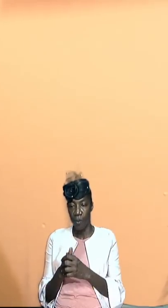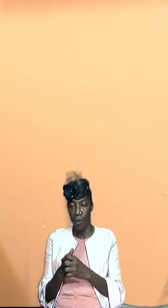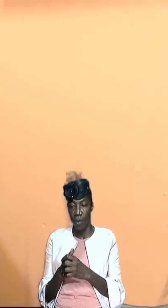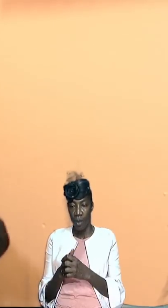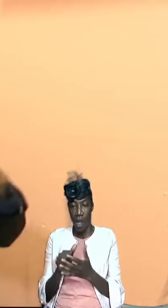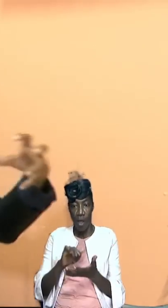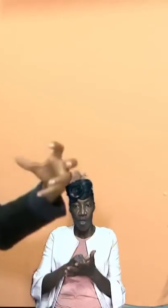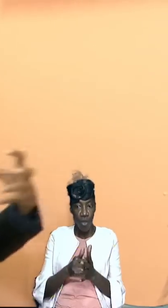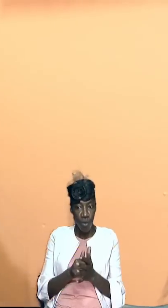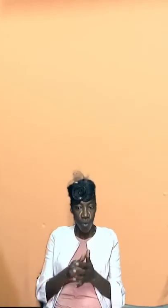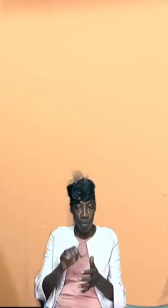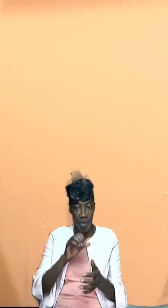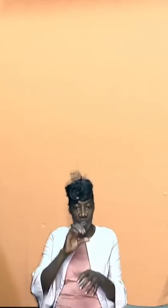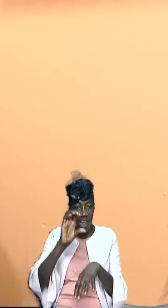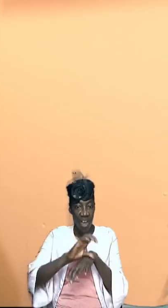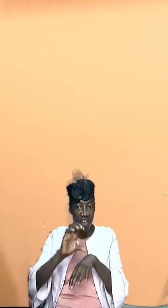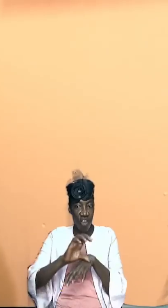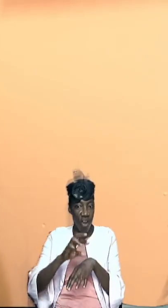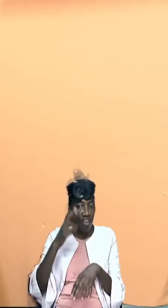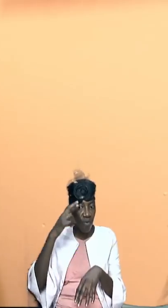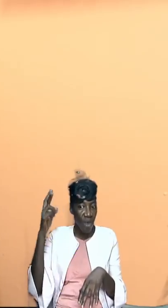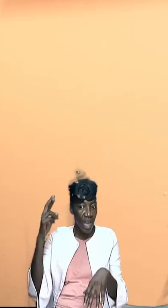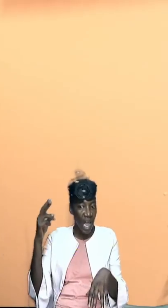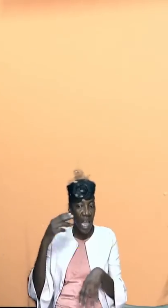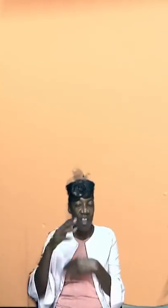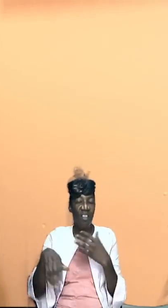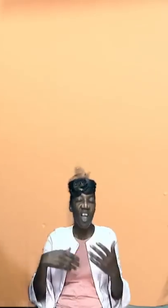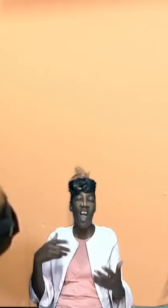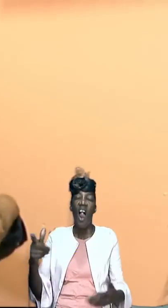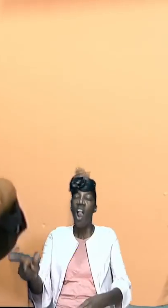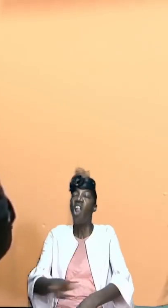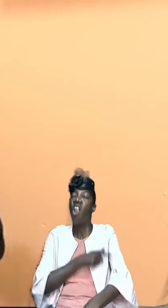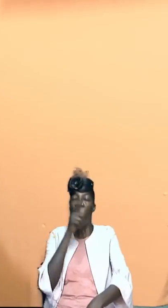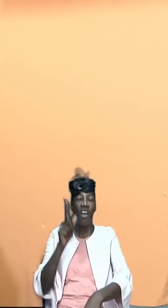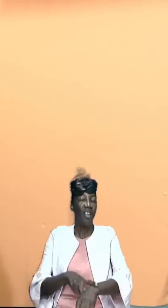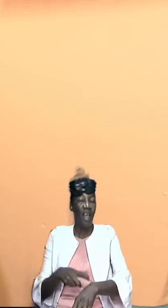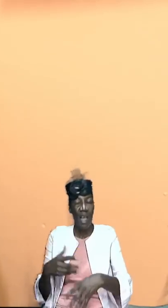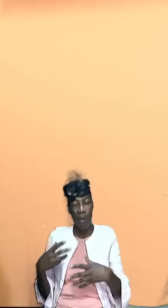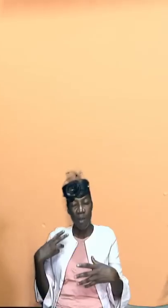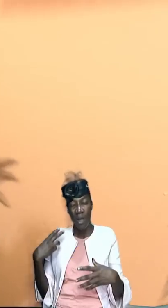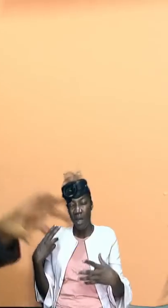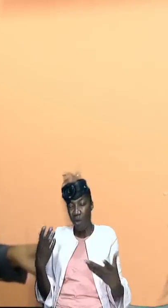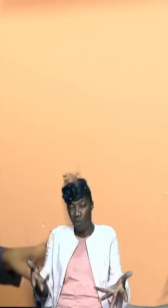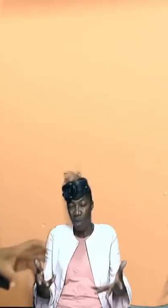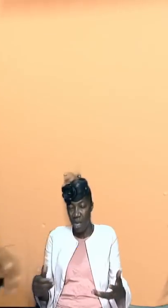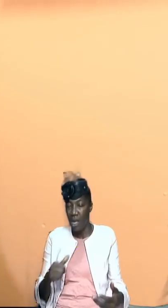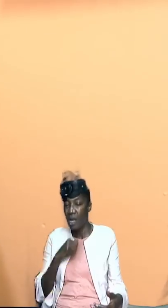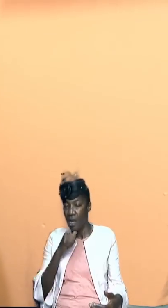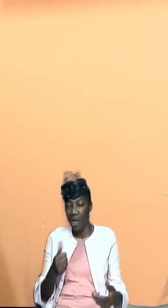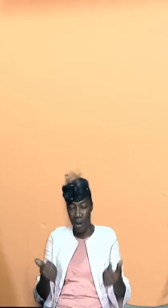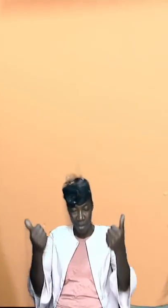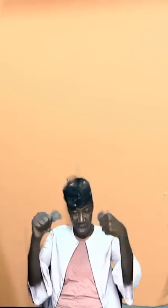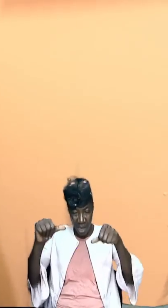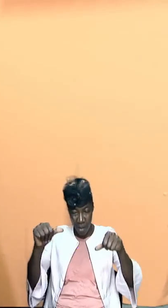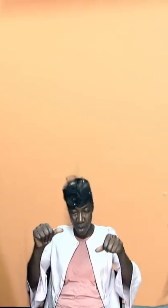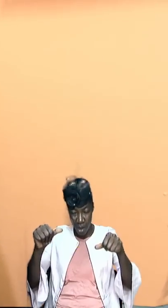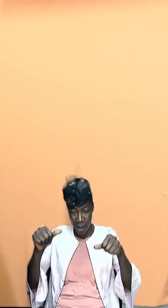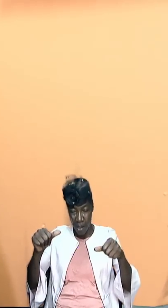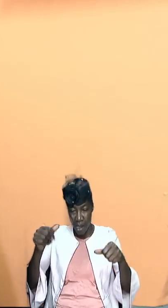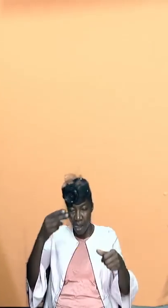recognize all along that this was what was so. We might not be able to prove it